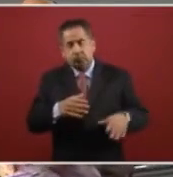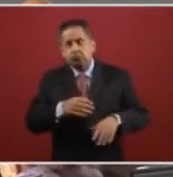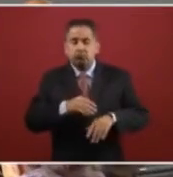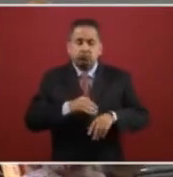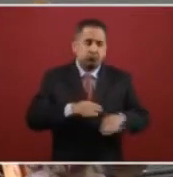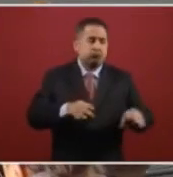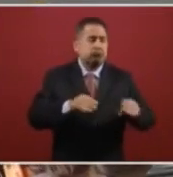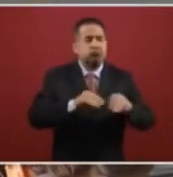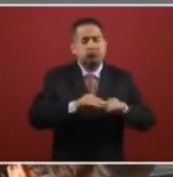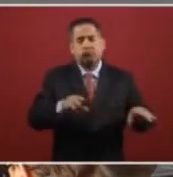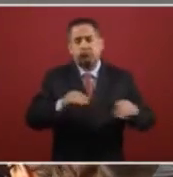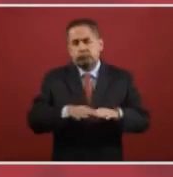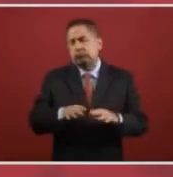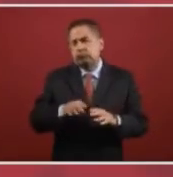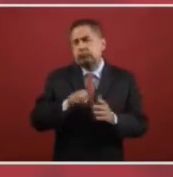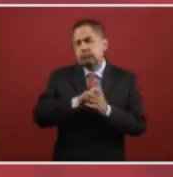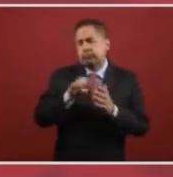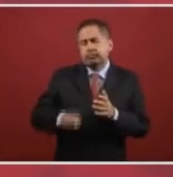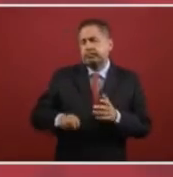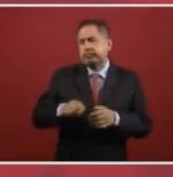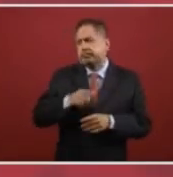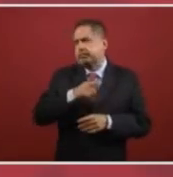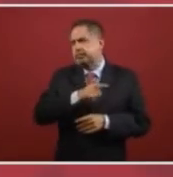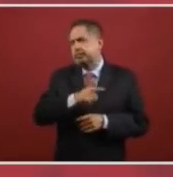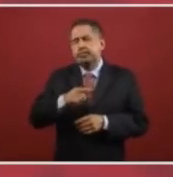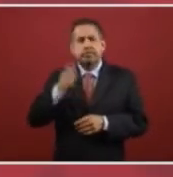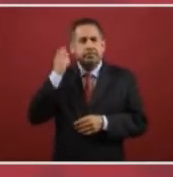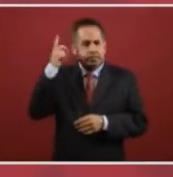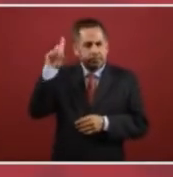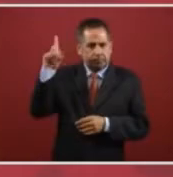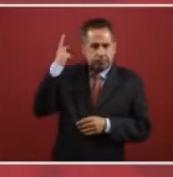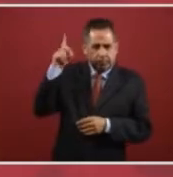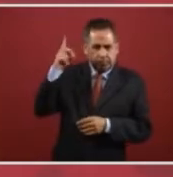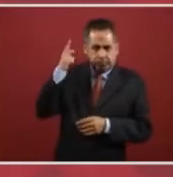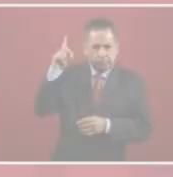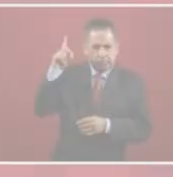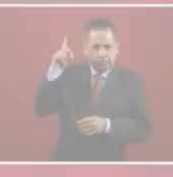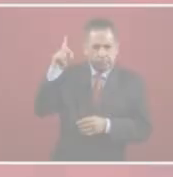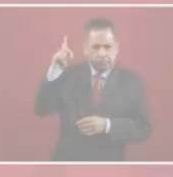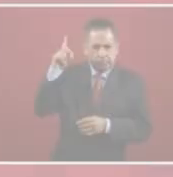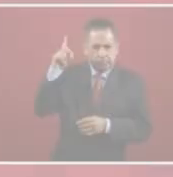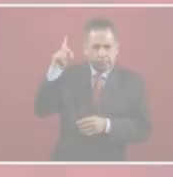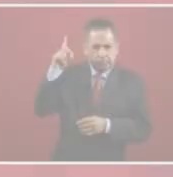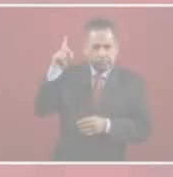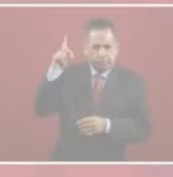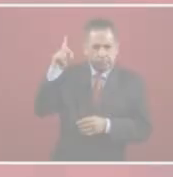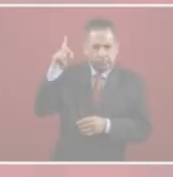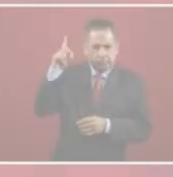and we informed in the case, for example, of Durango,